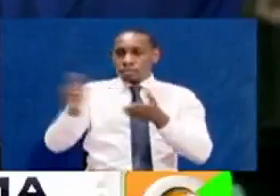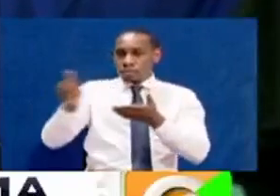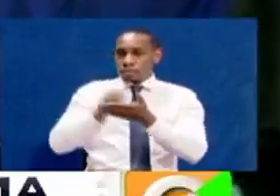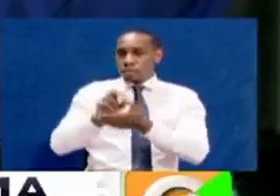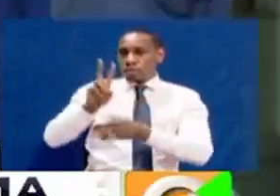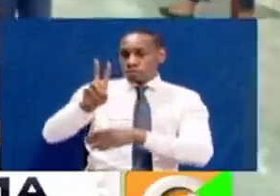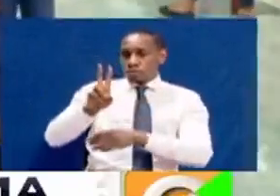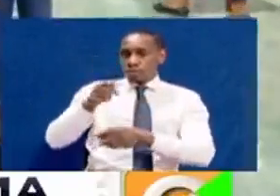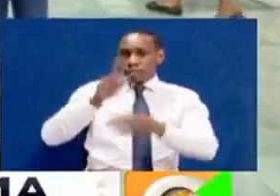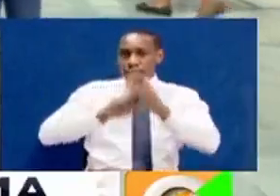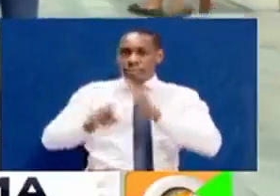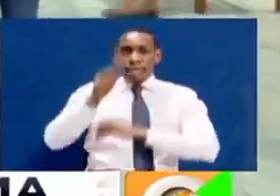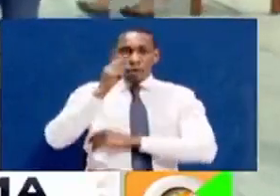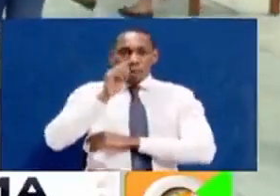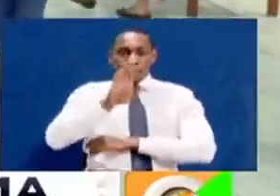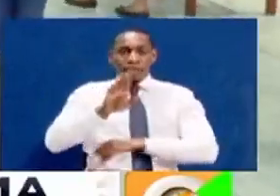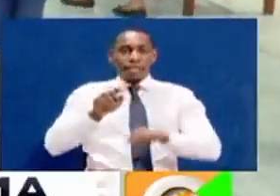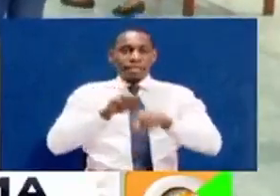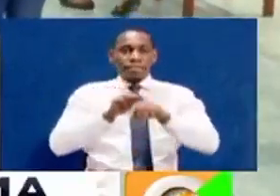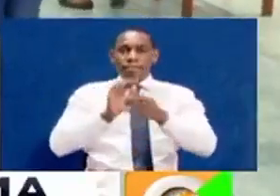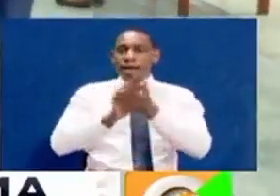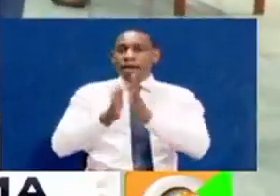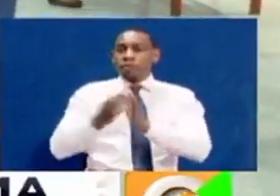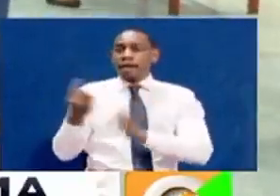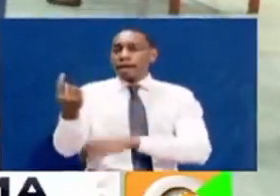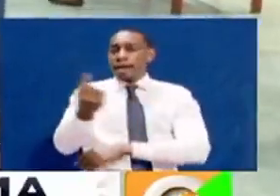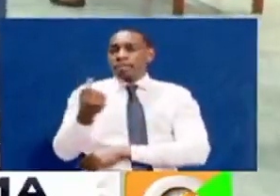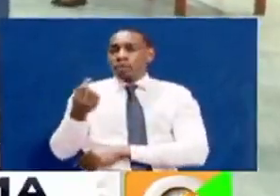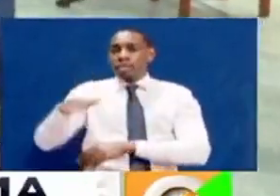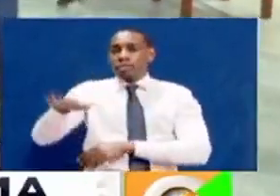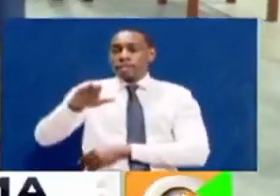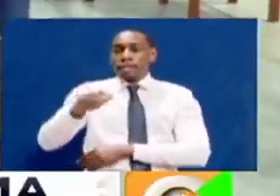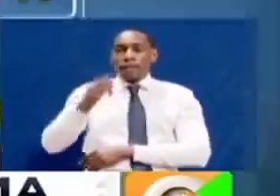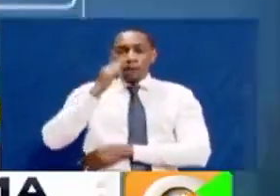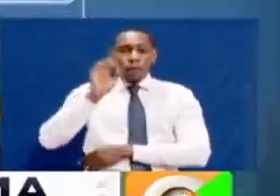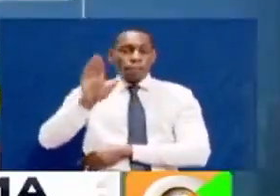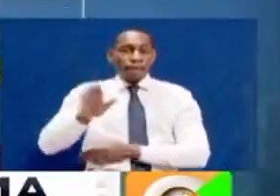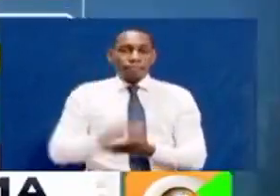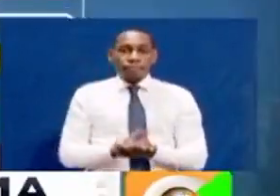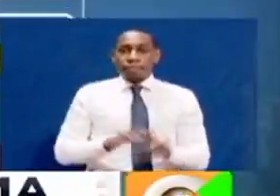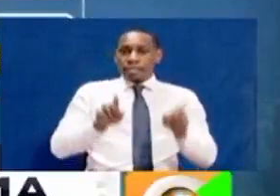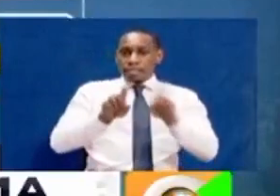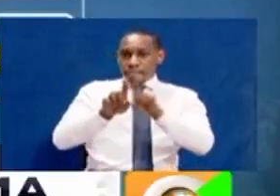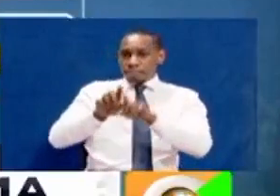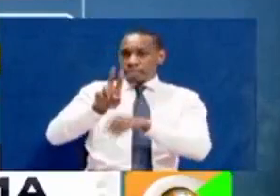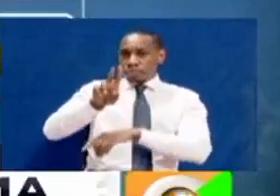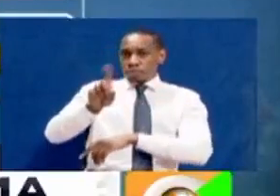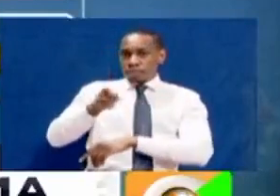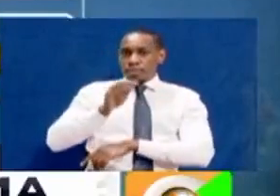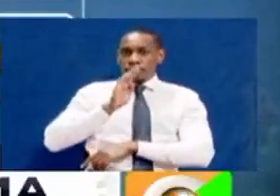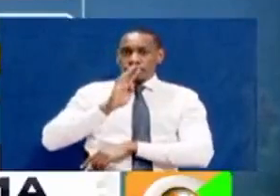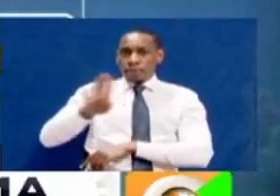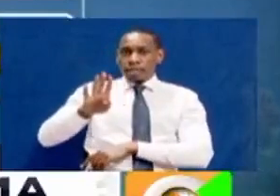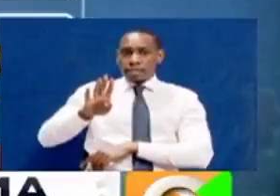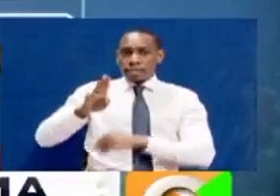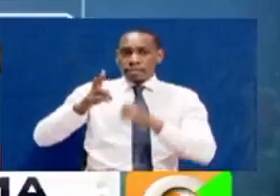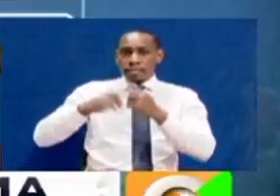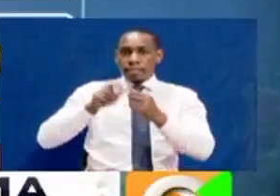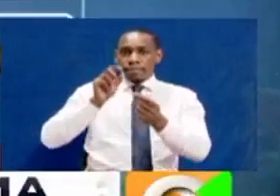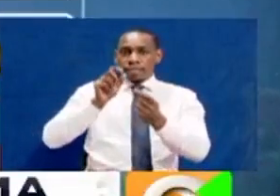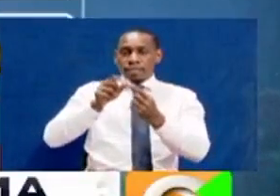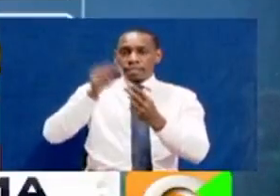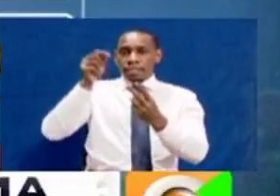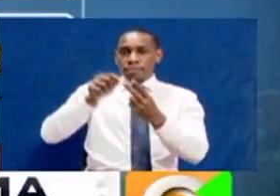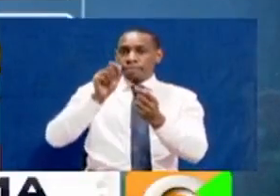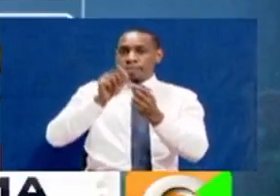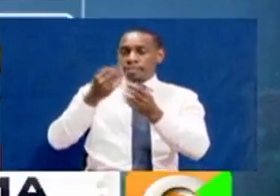two of them within her compound as they do not have isolation space in their homes. Out of the 2,247 samples tested in the